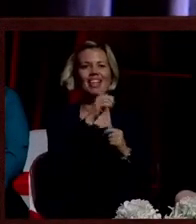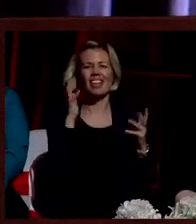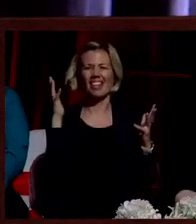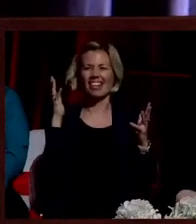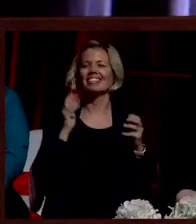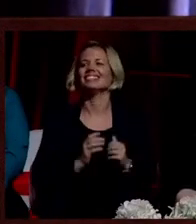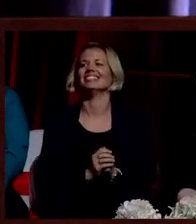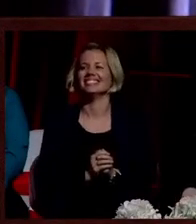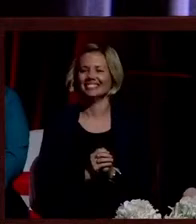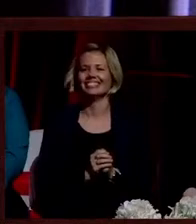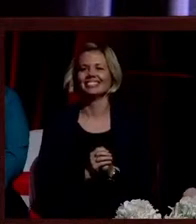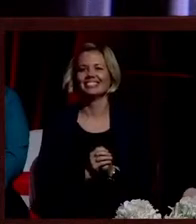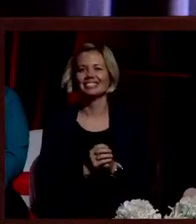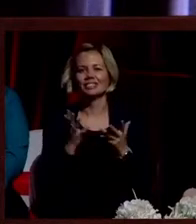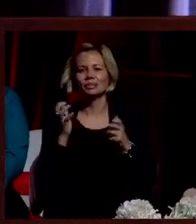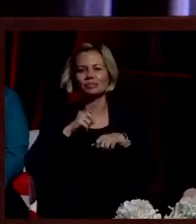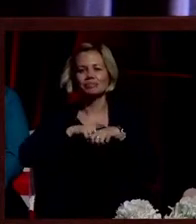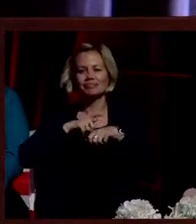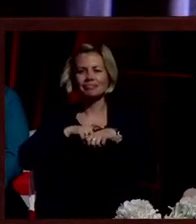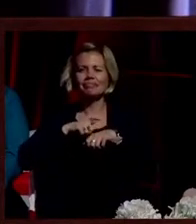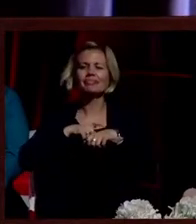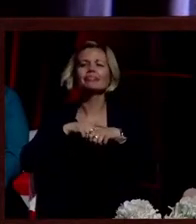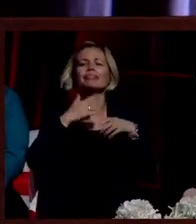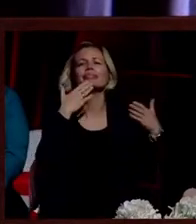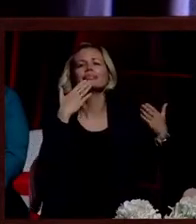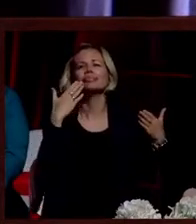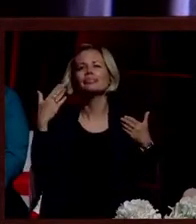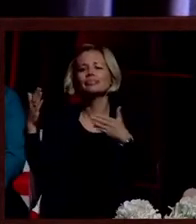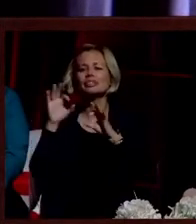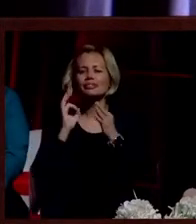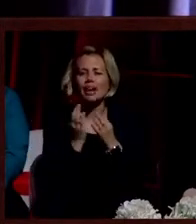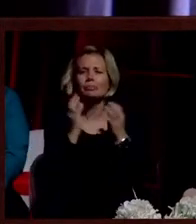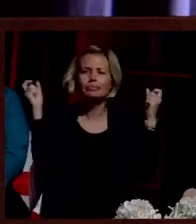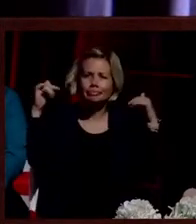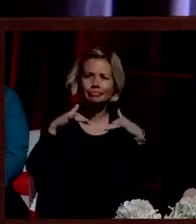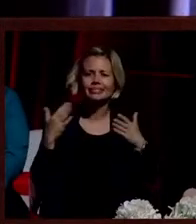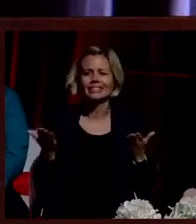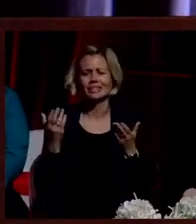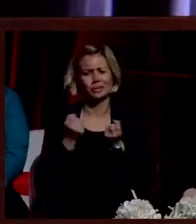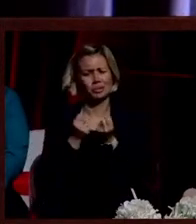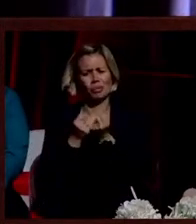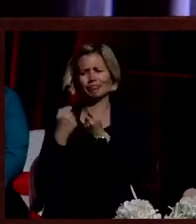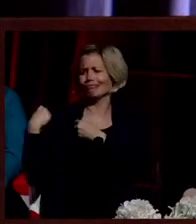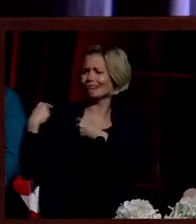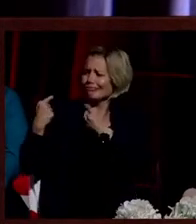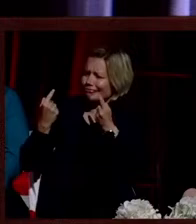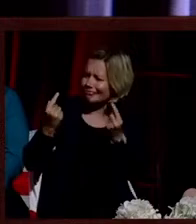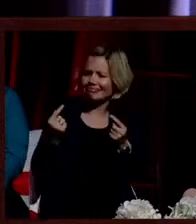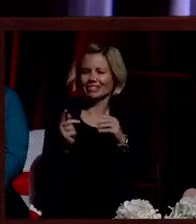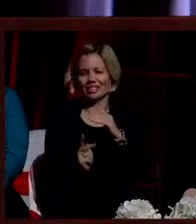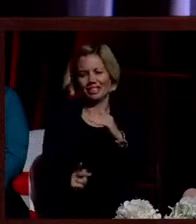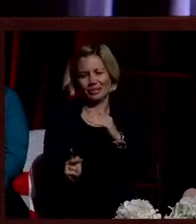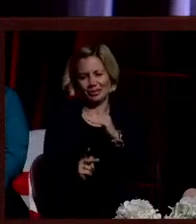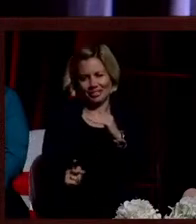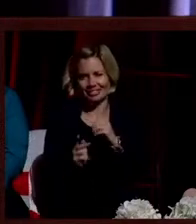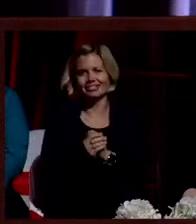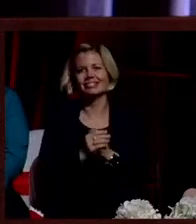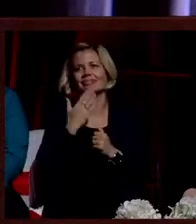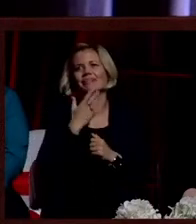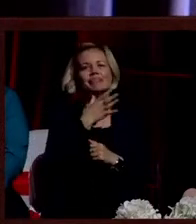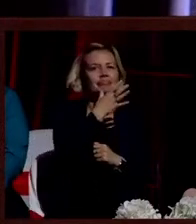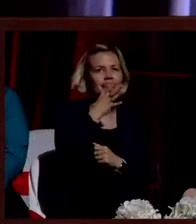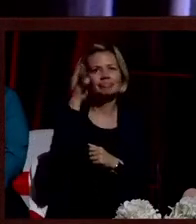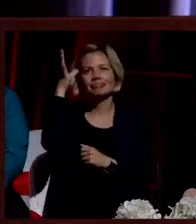I would like to take a moment to thank all our families who are here supporting us and who have been here since the first day of kindergarten. Thank you, moms,